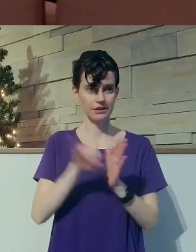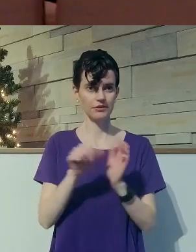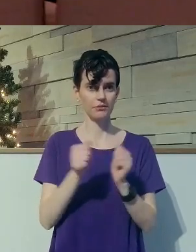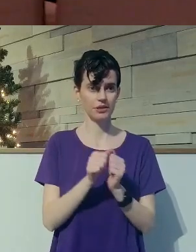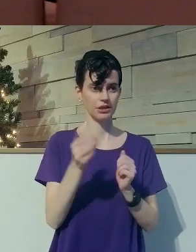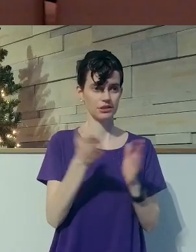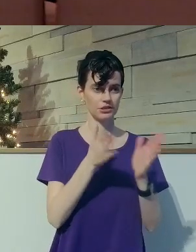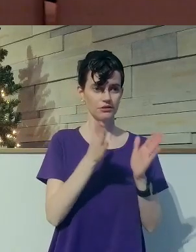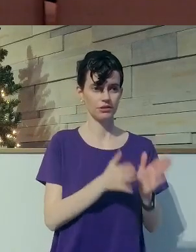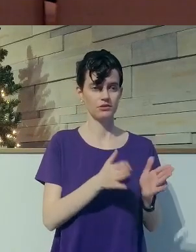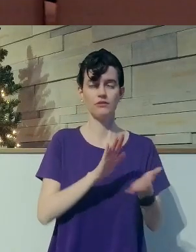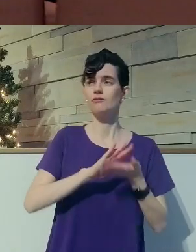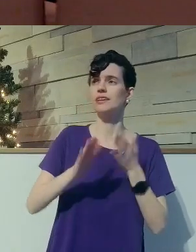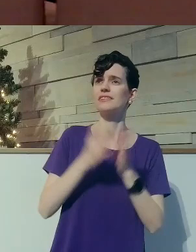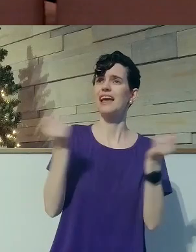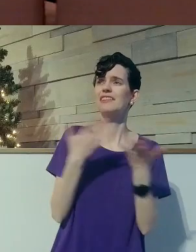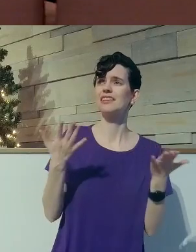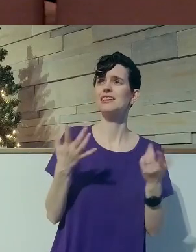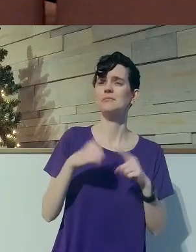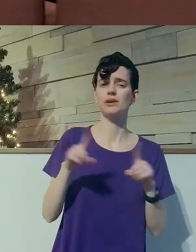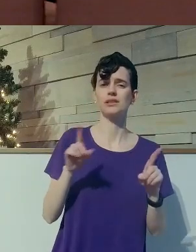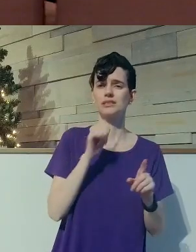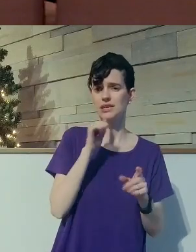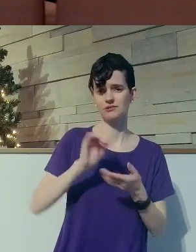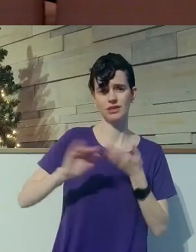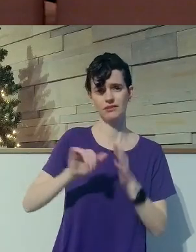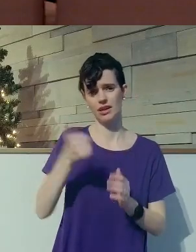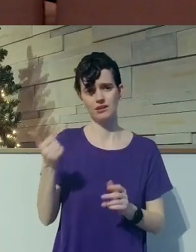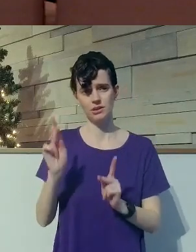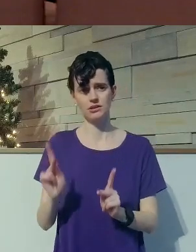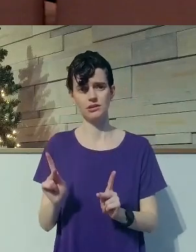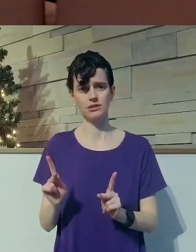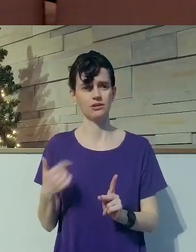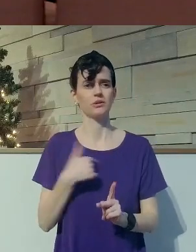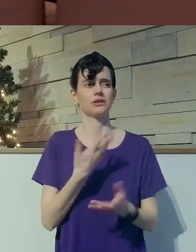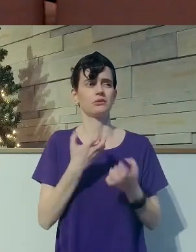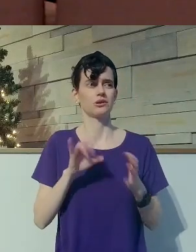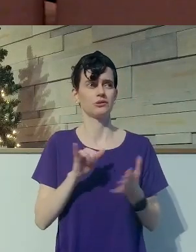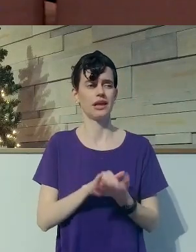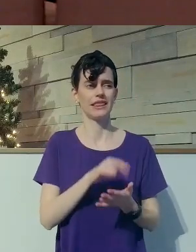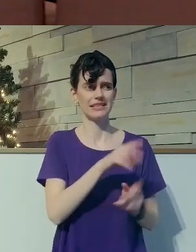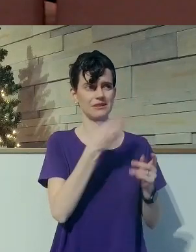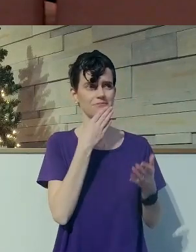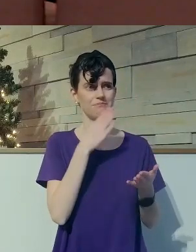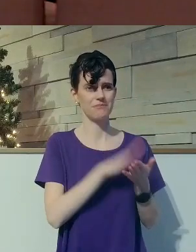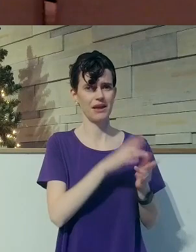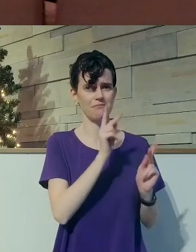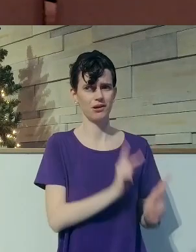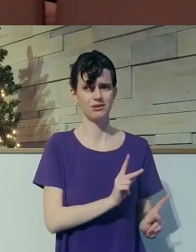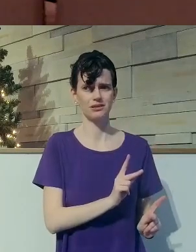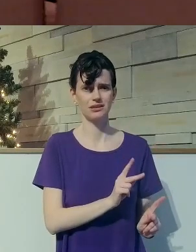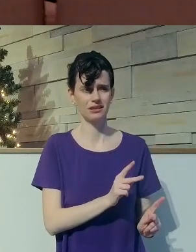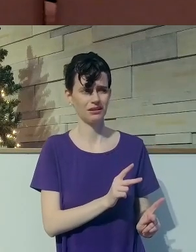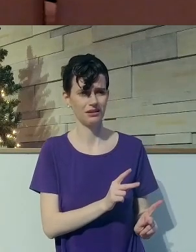the servant who's forgiven everything and then yet is not forgiving. But we don't want to do that. We know that person's the bad person in the story.